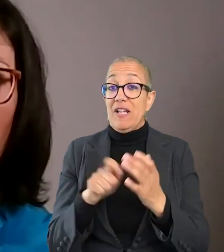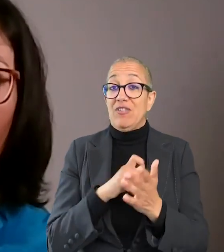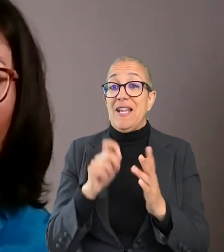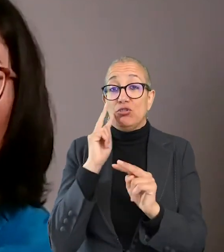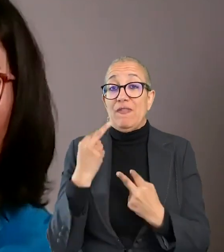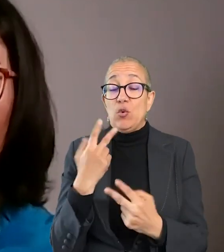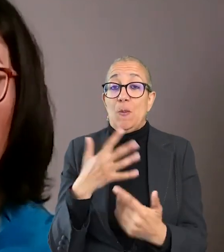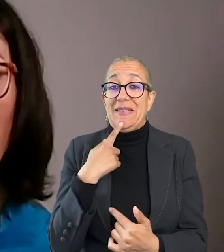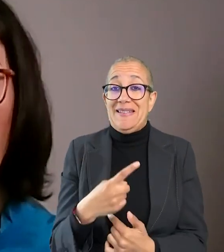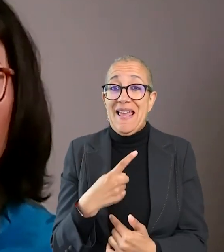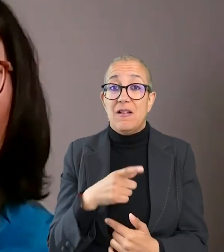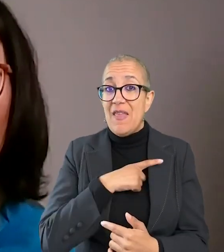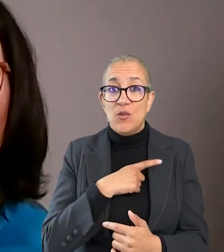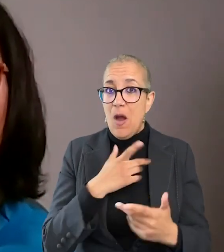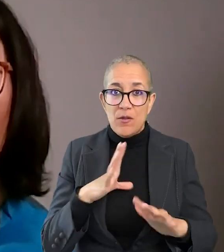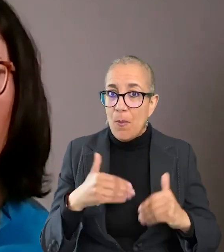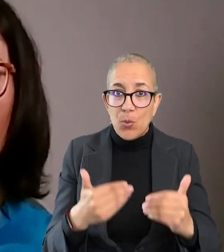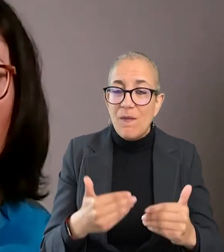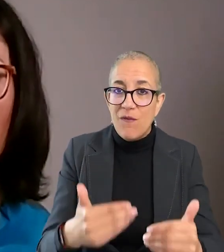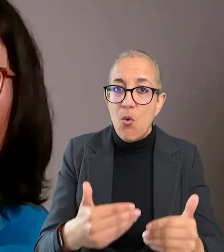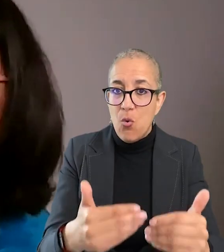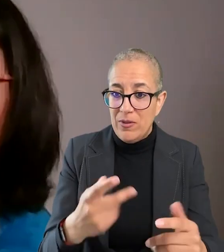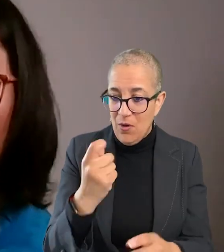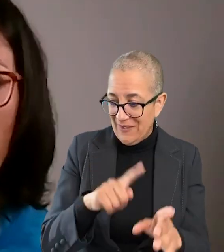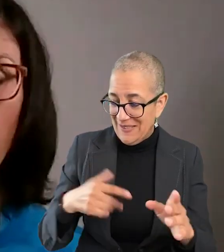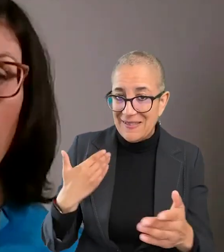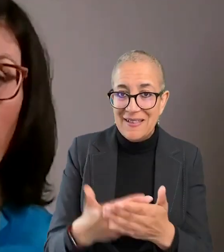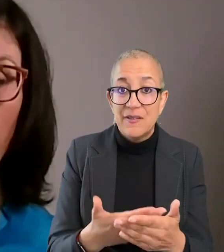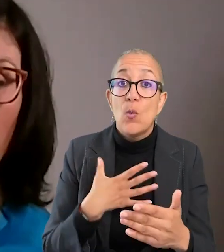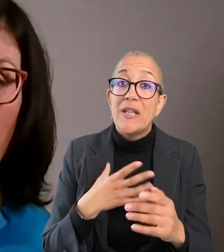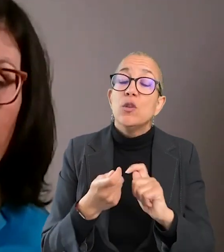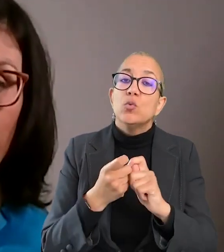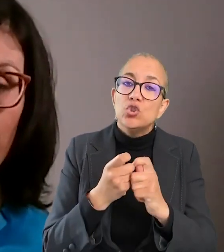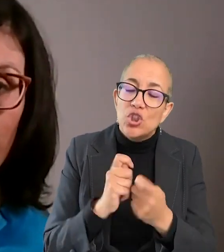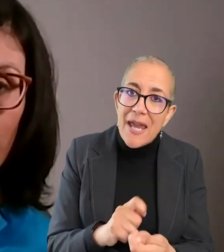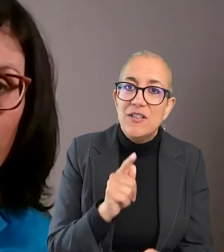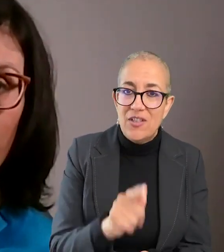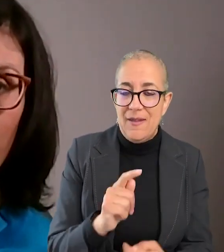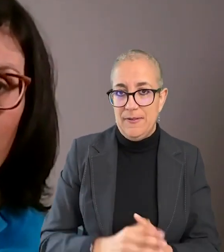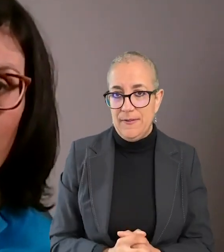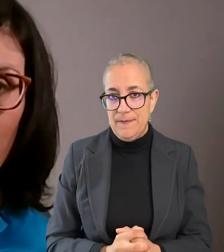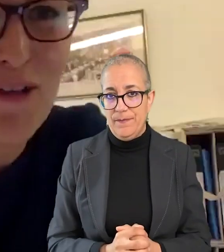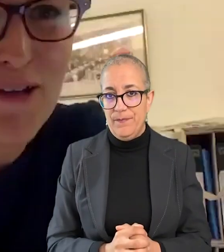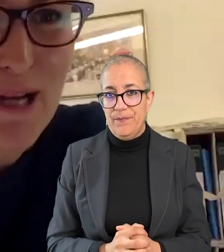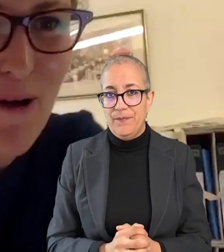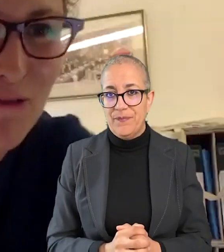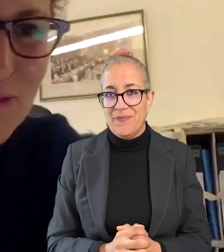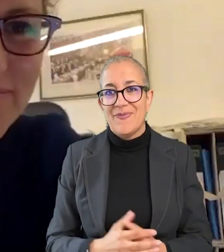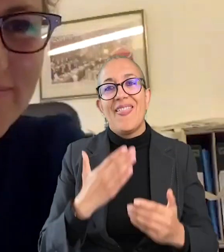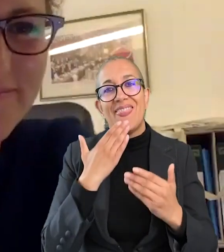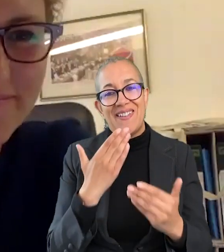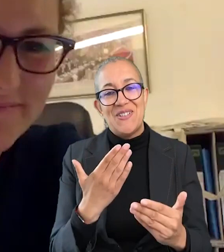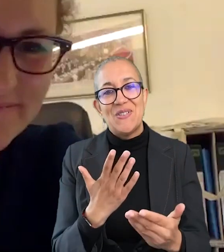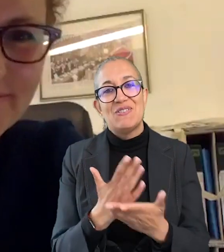of the issues for why we haven't been building forwards over the last 10 years. We need to change the tide on that. Thank you, that's really